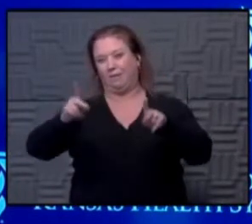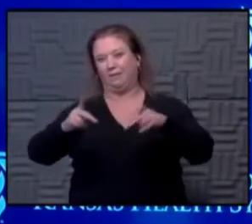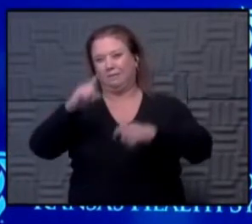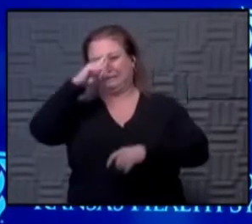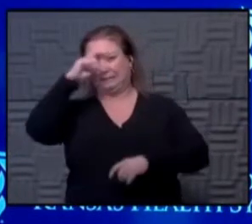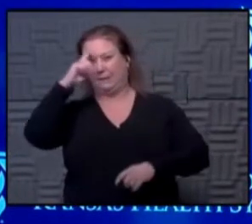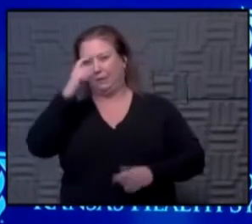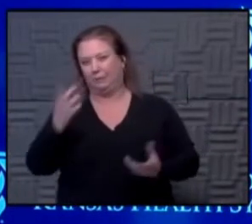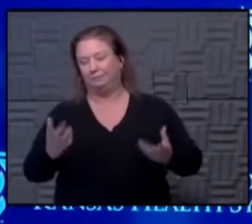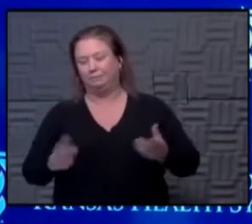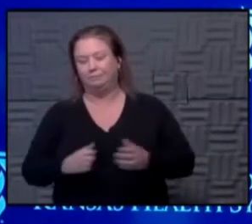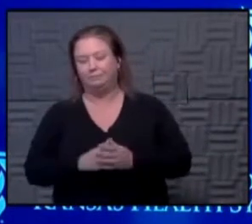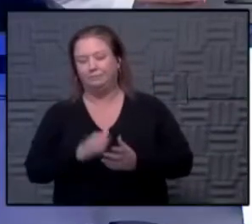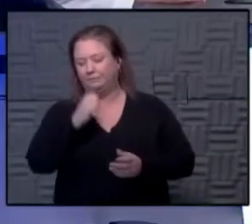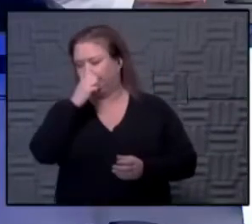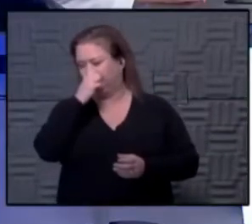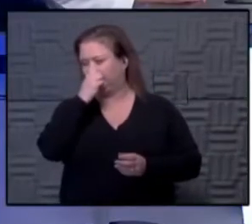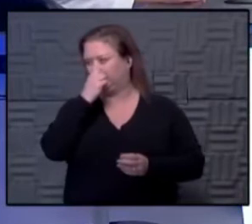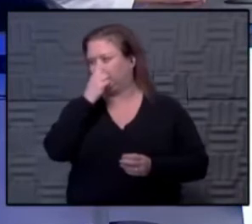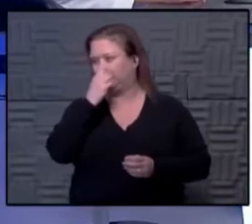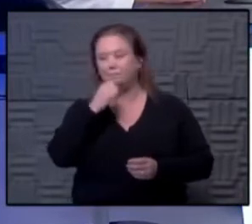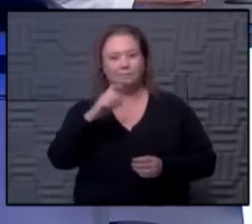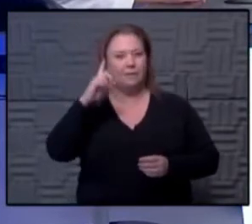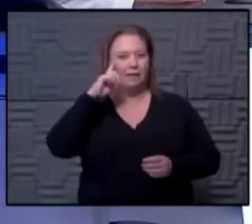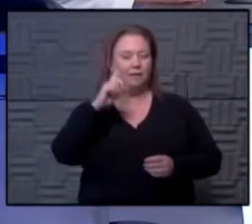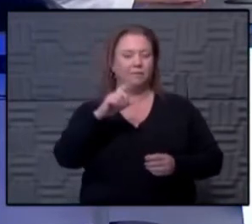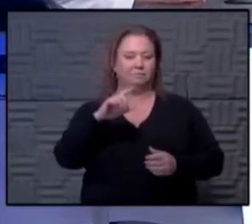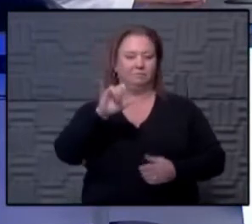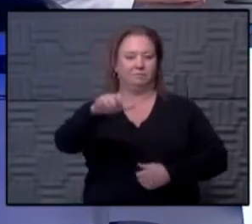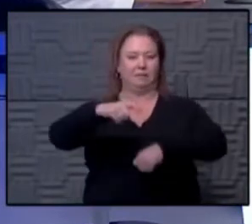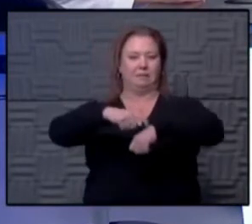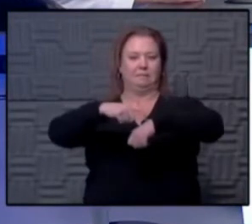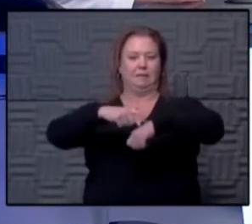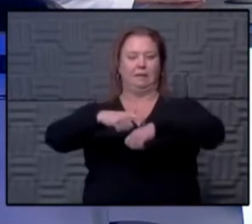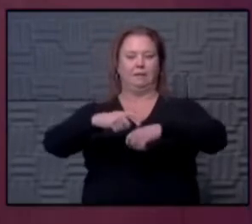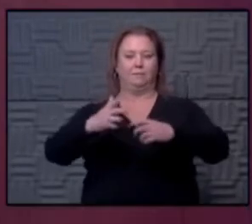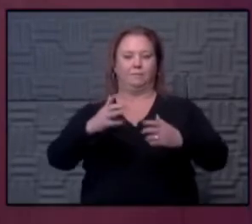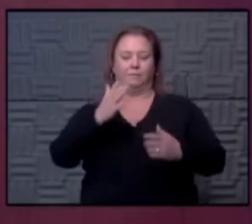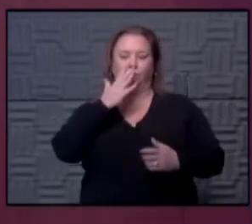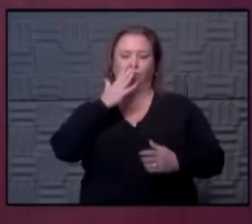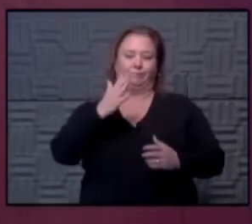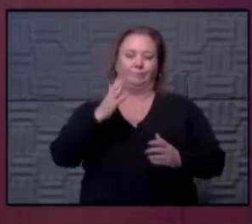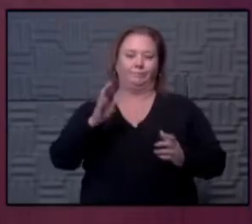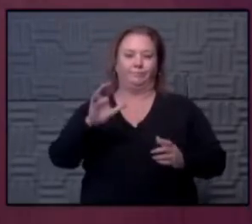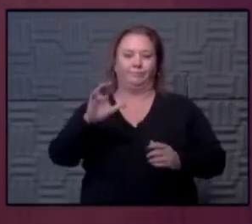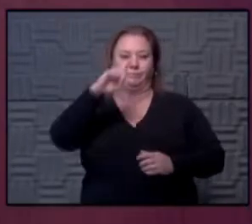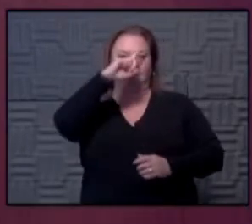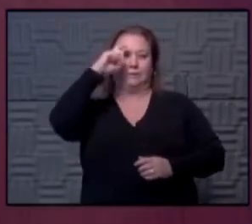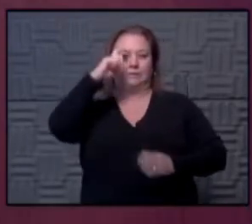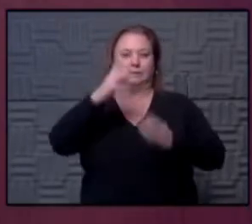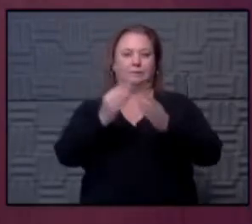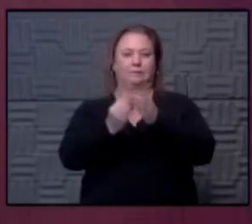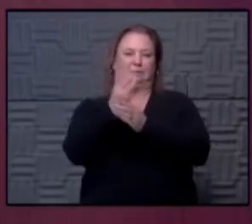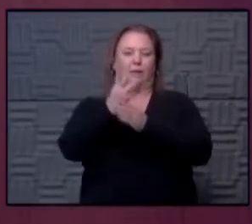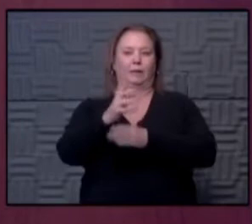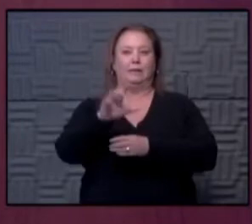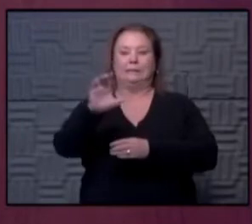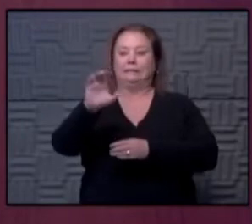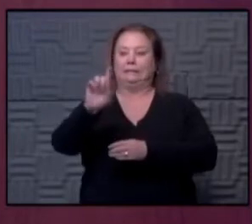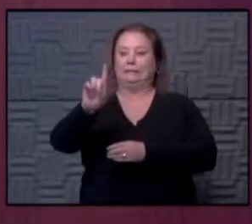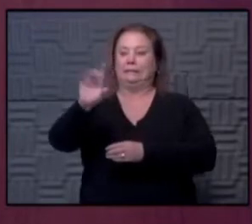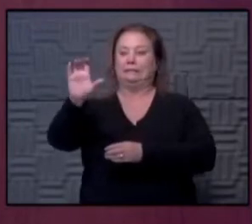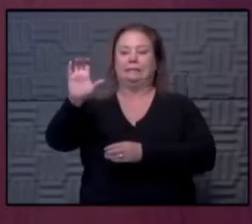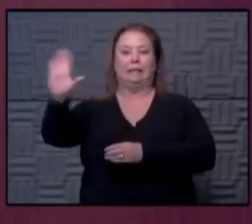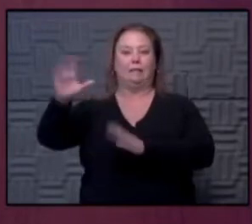the summer. Yeah, I think that's fair. And when you look at CDC and KDHE's recommendations for who gets